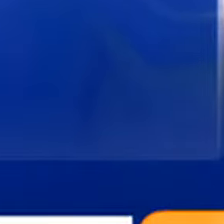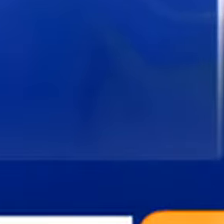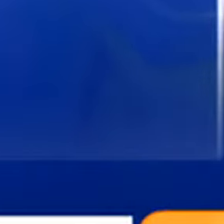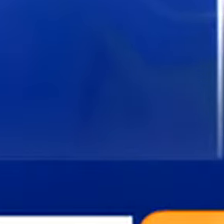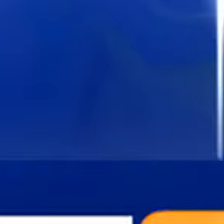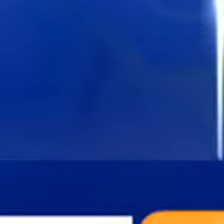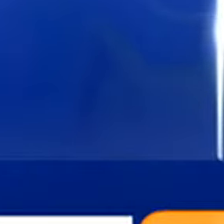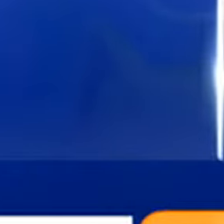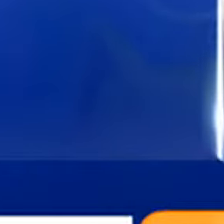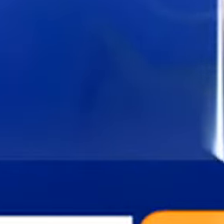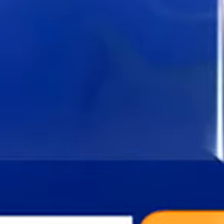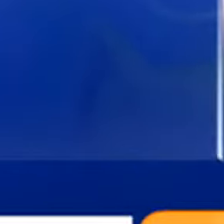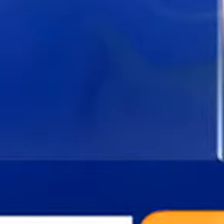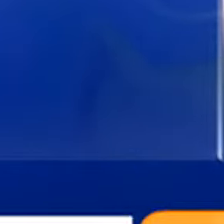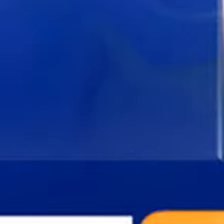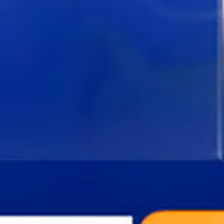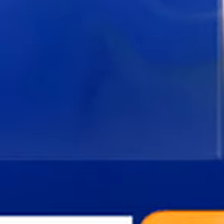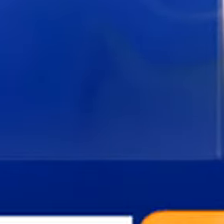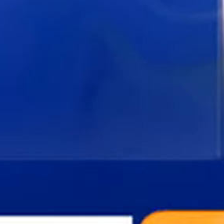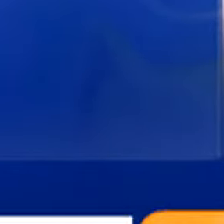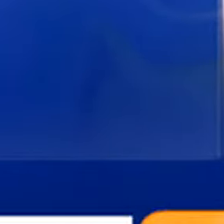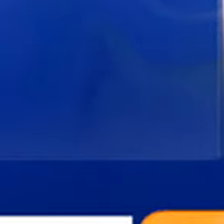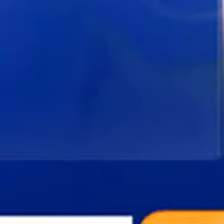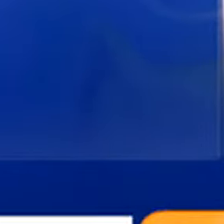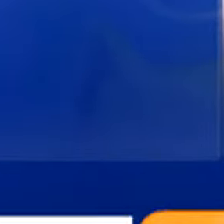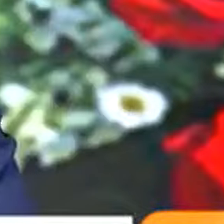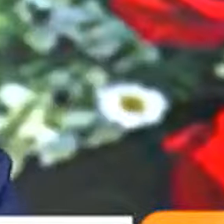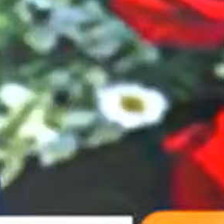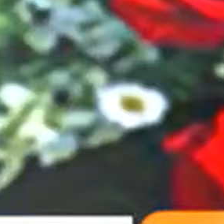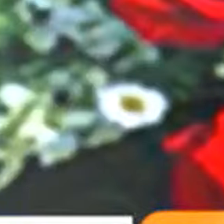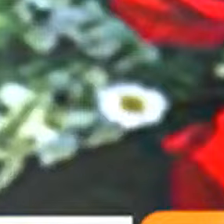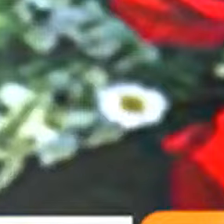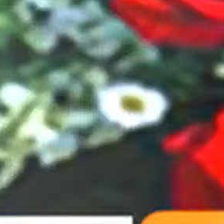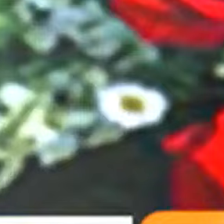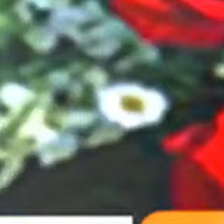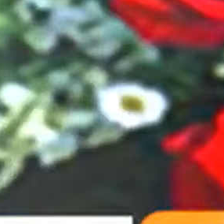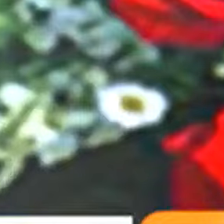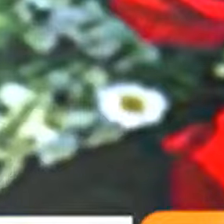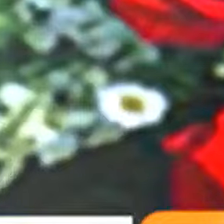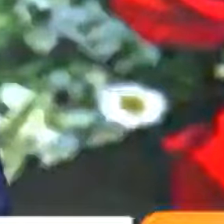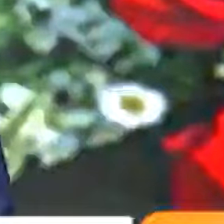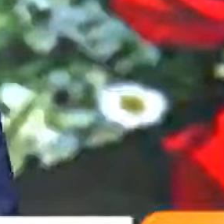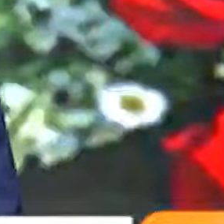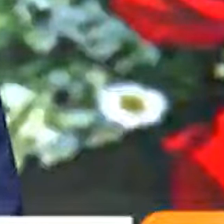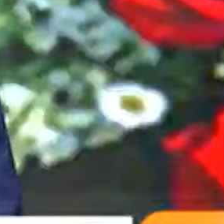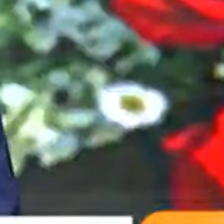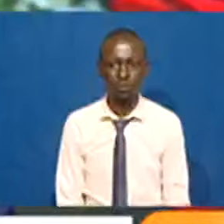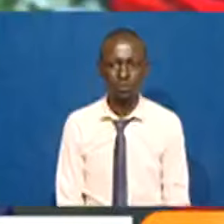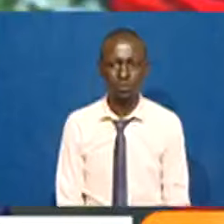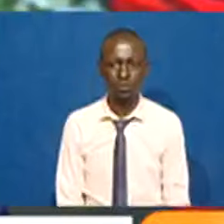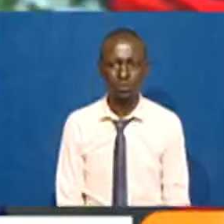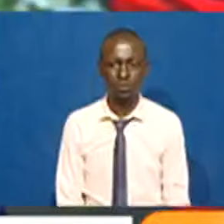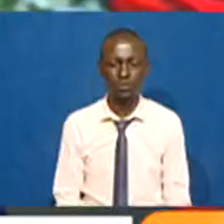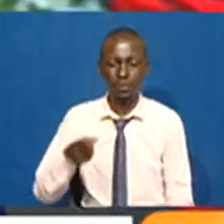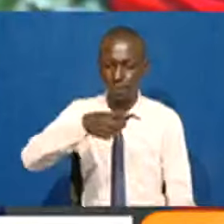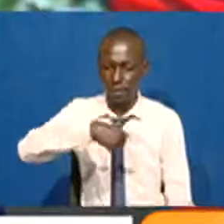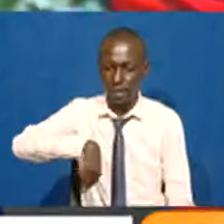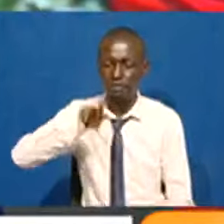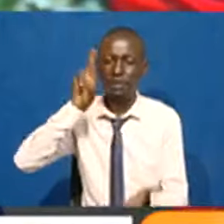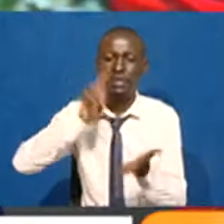Yeah. Thank you. Maybe the CEO will allow me to take this. Yeah. We are registered under Societies